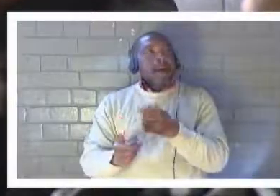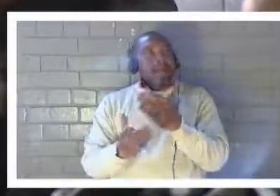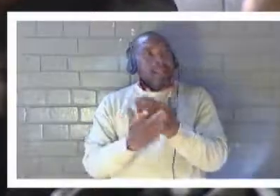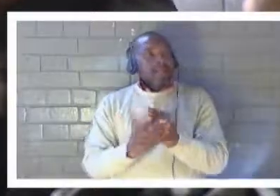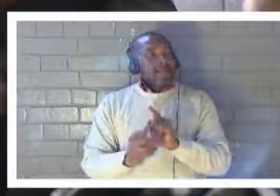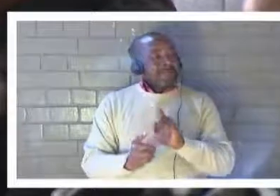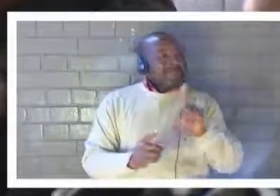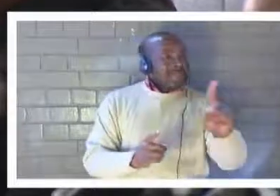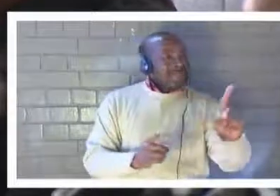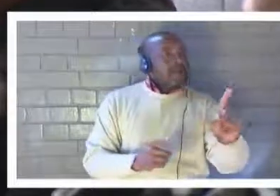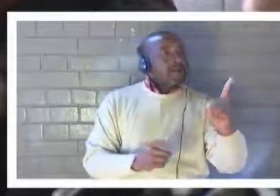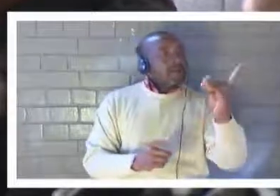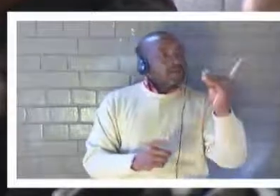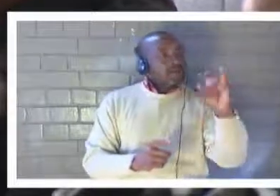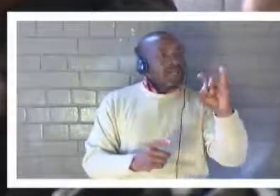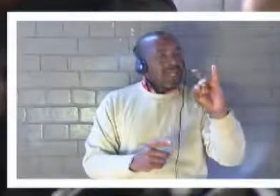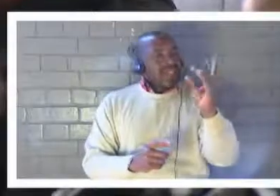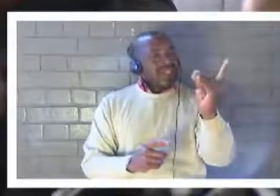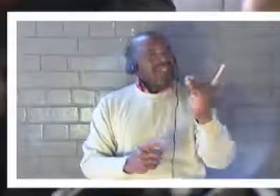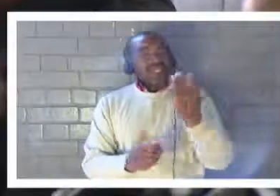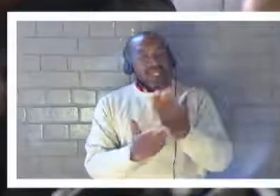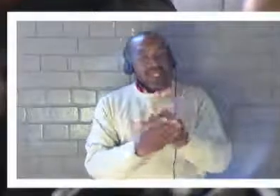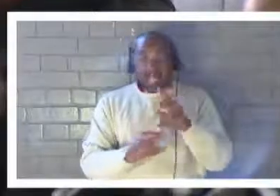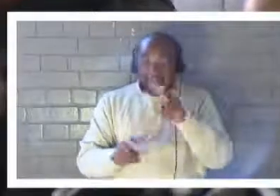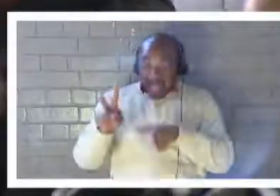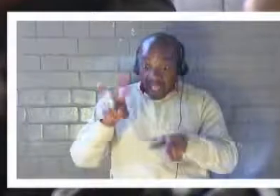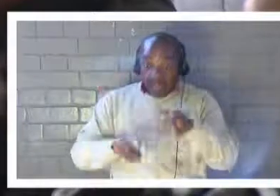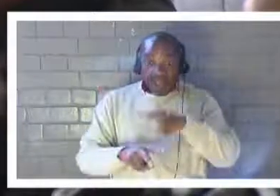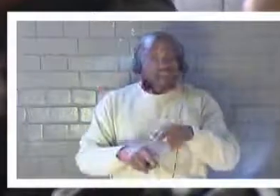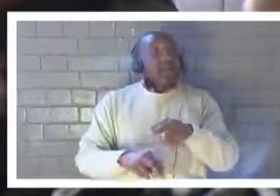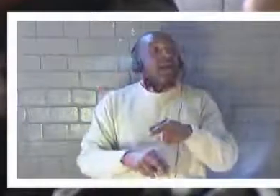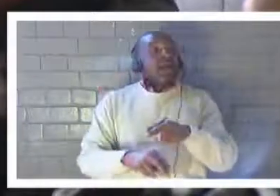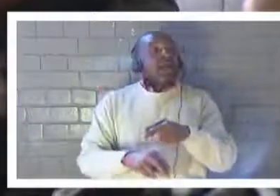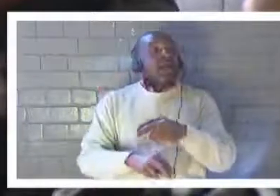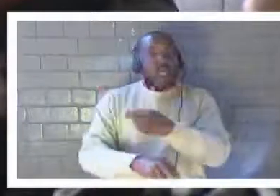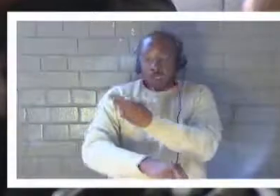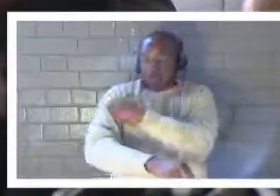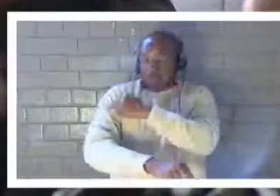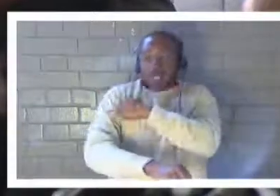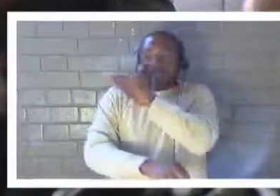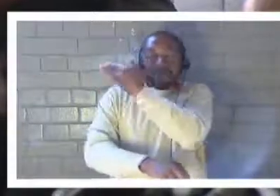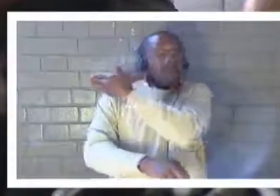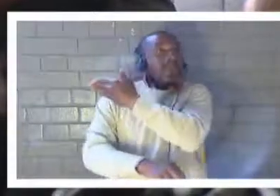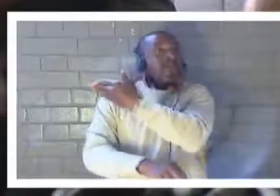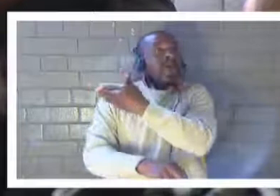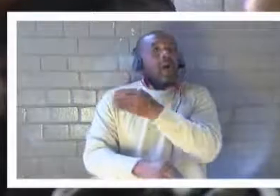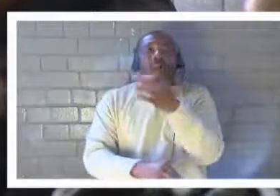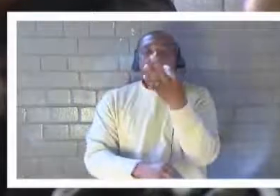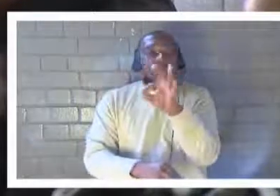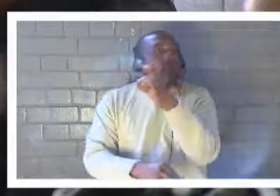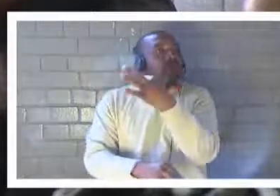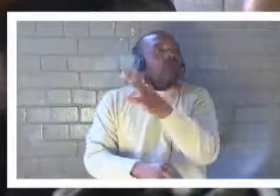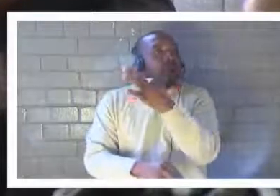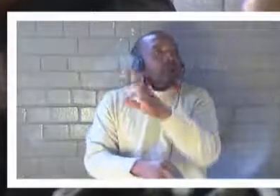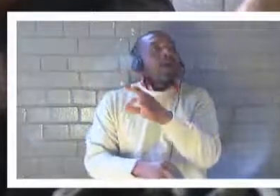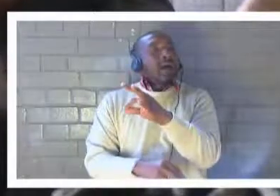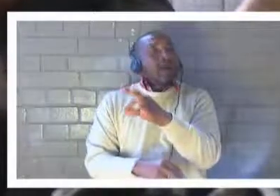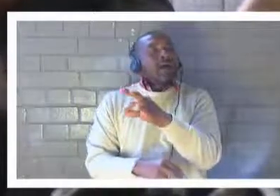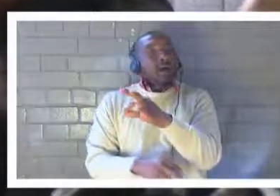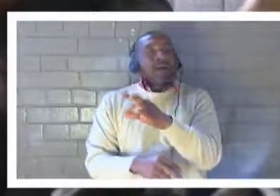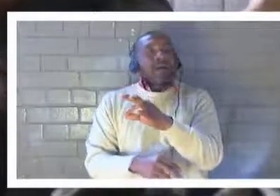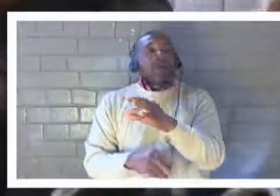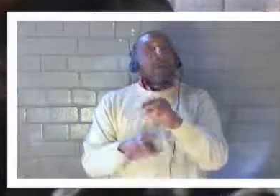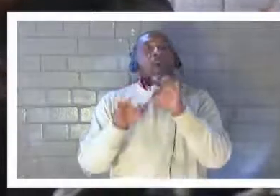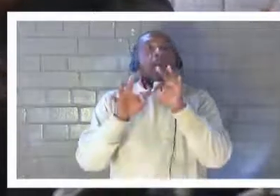as Dr. George Mukari, we are having close to 106 resident DID employees. But you